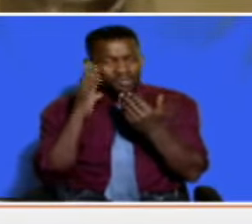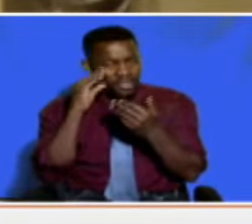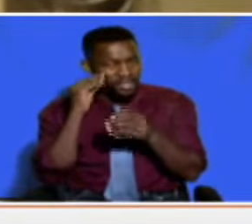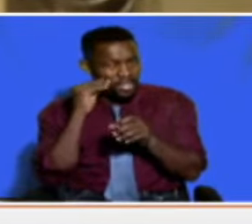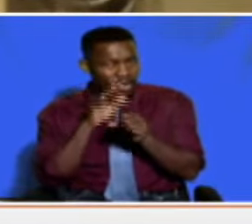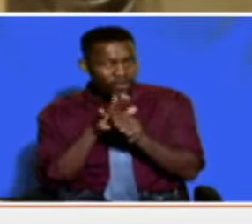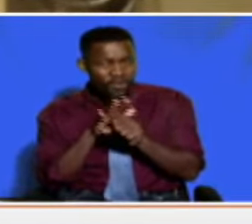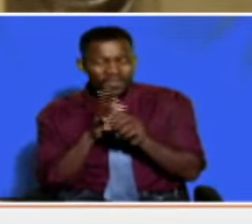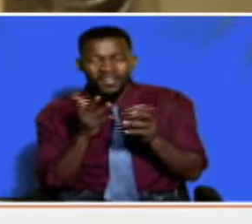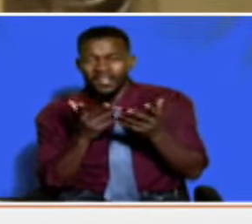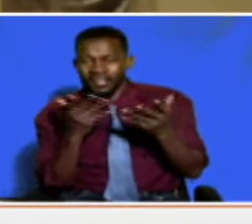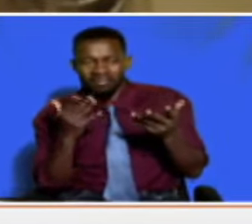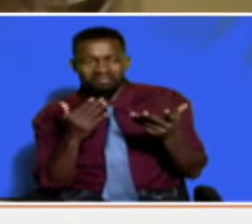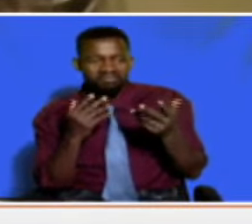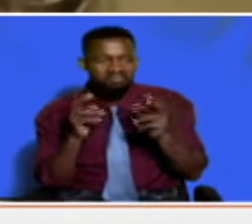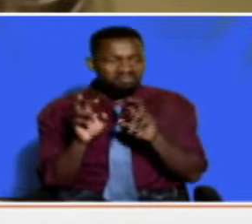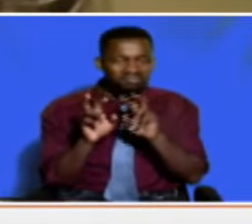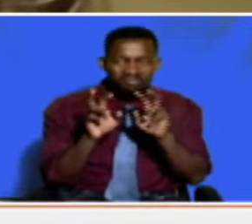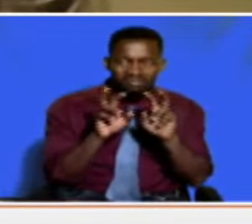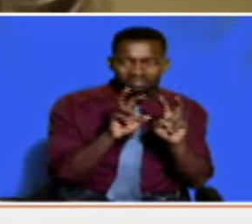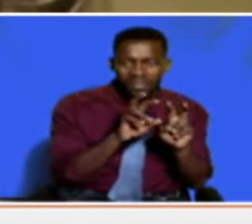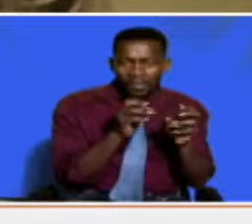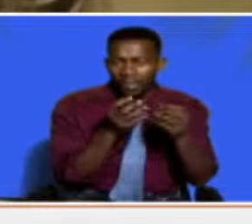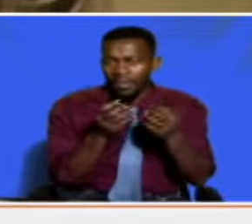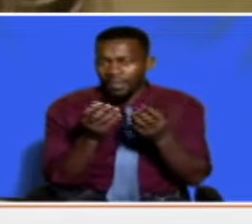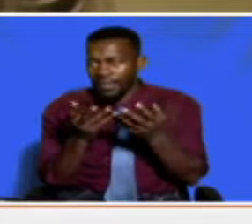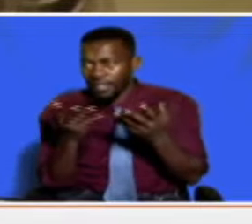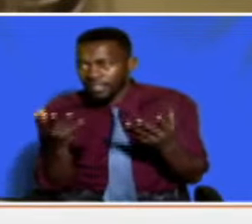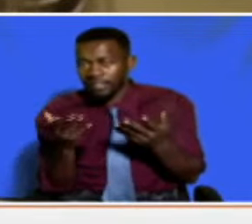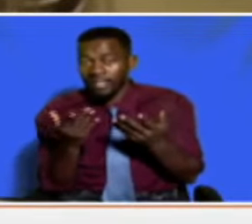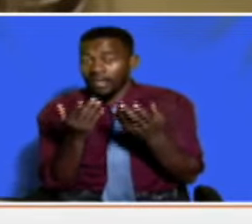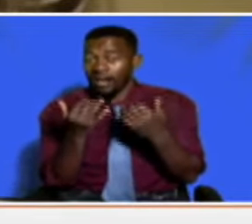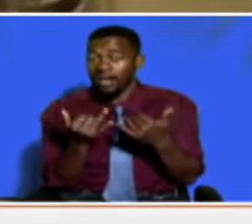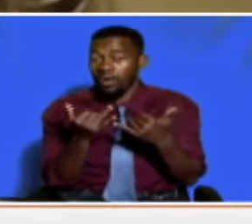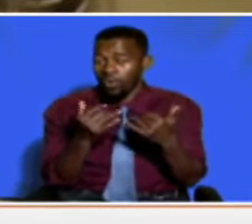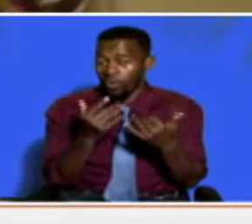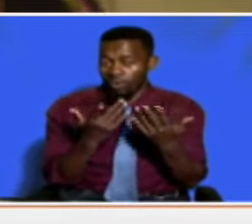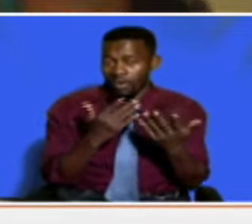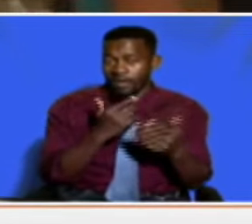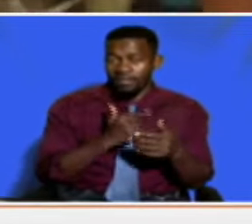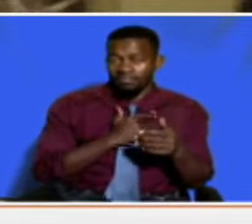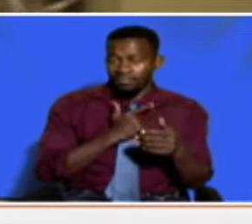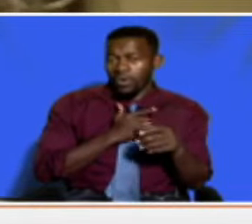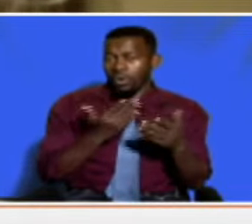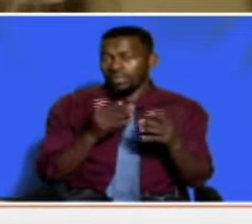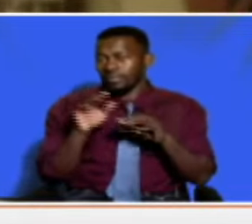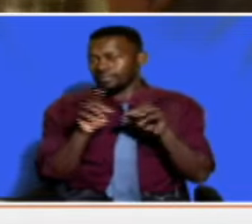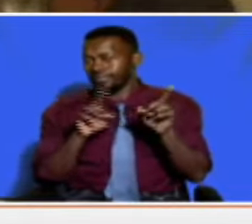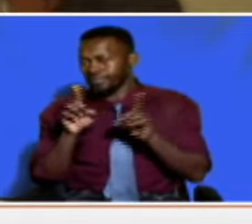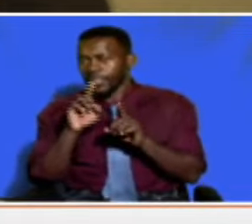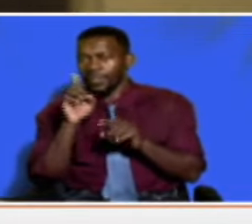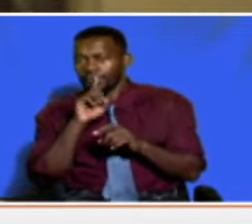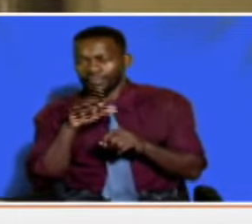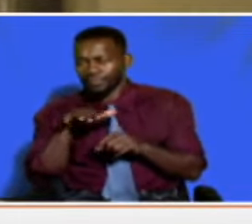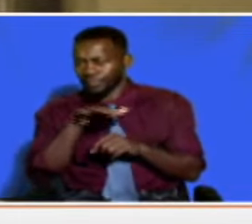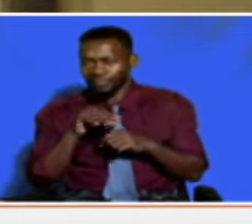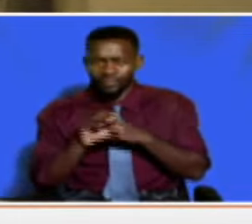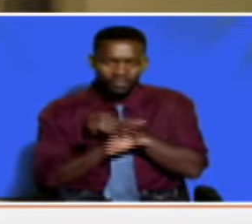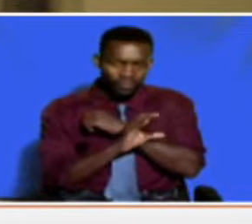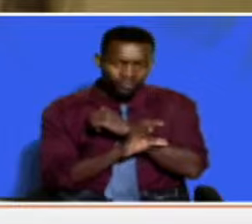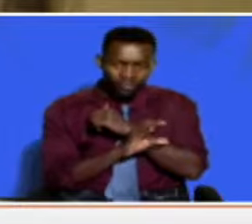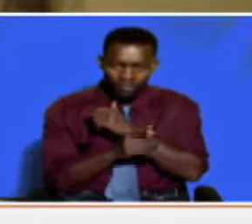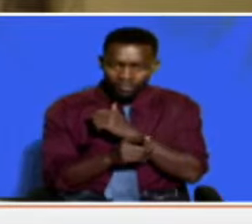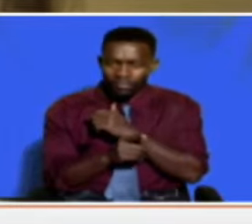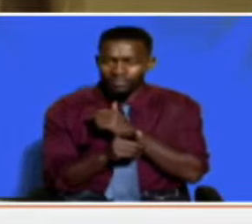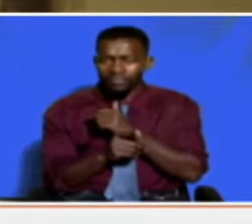of traction with our clients, and right now we're in the peak season of MICE business in the country and the flow of